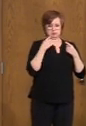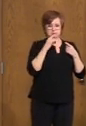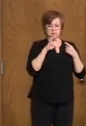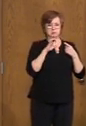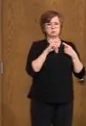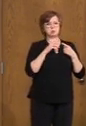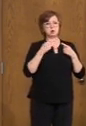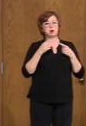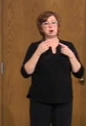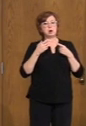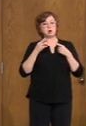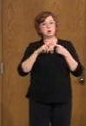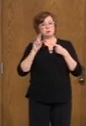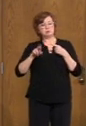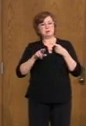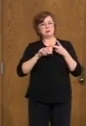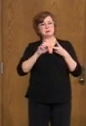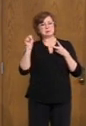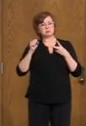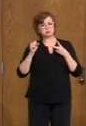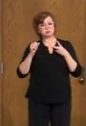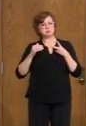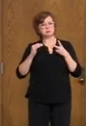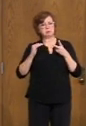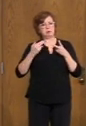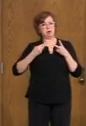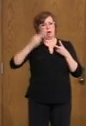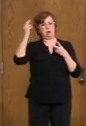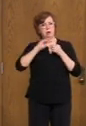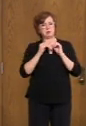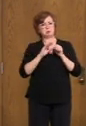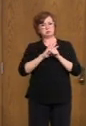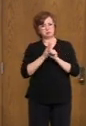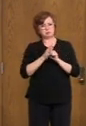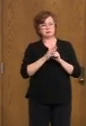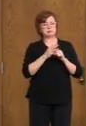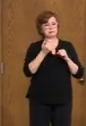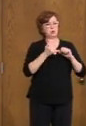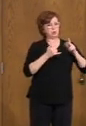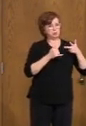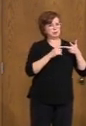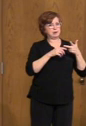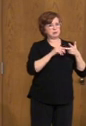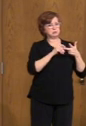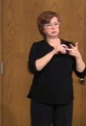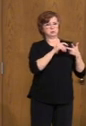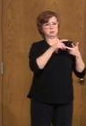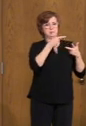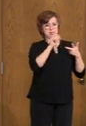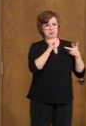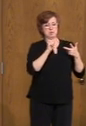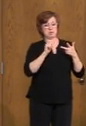part of the pilot, but then it's been going to PA, for example, because transmission rates were higher there, and of course Moderna to the far north because of high transmission, but